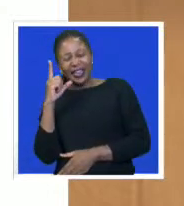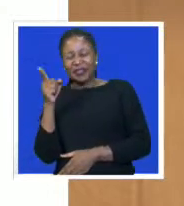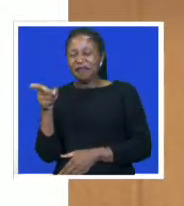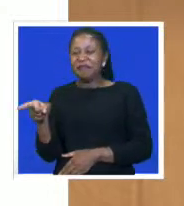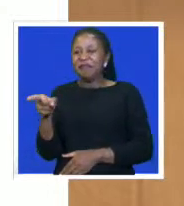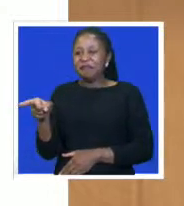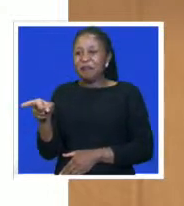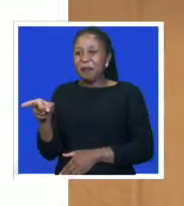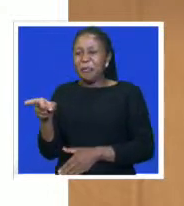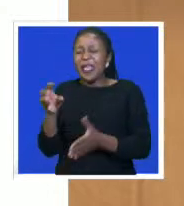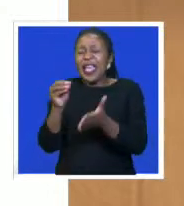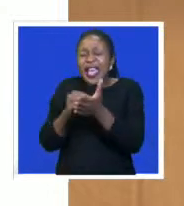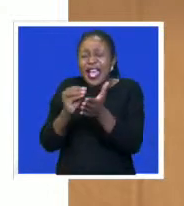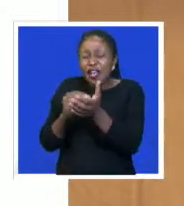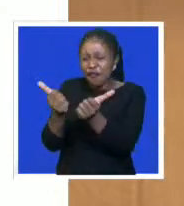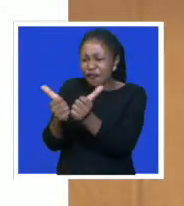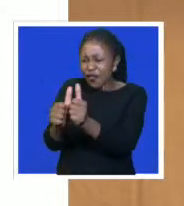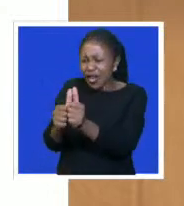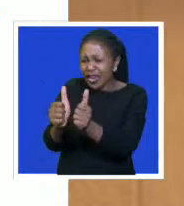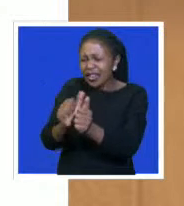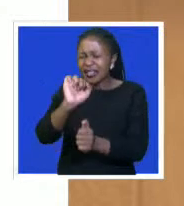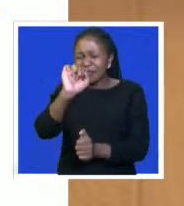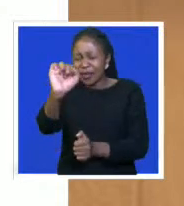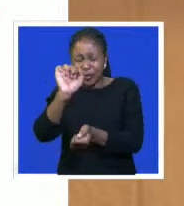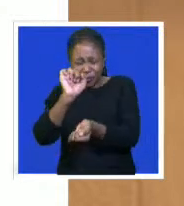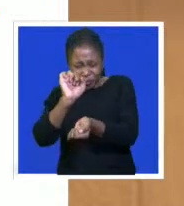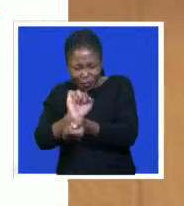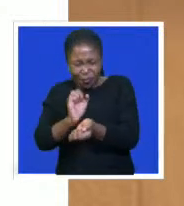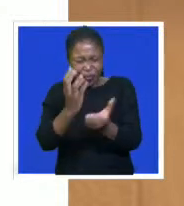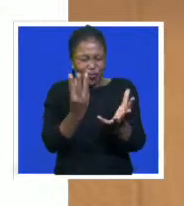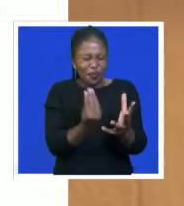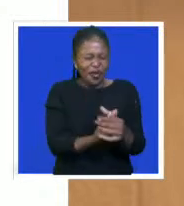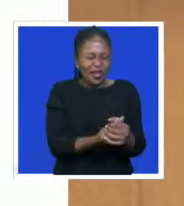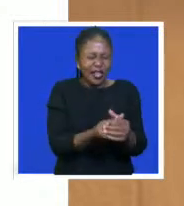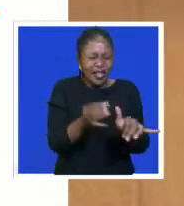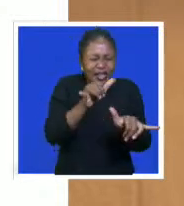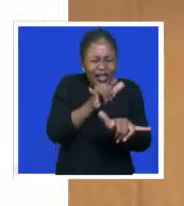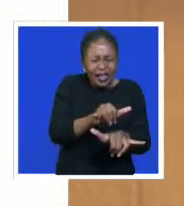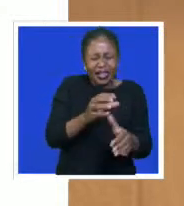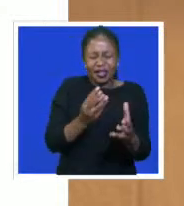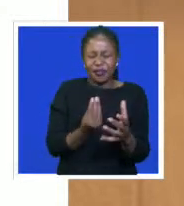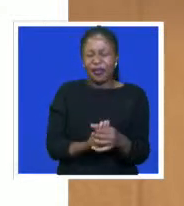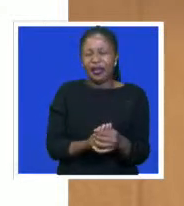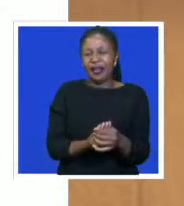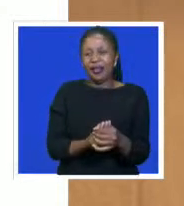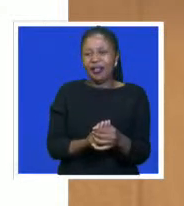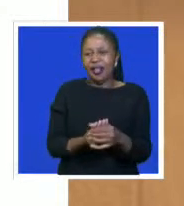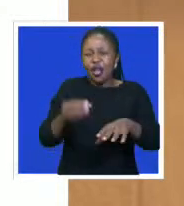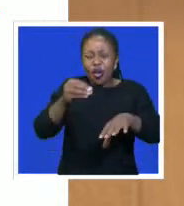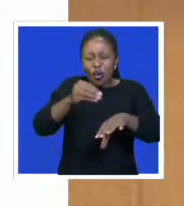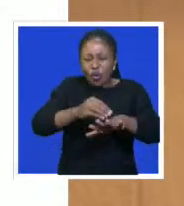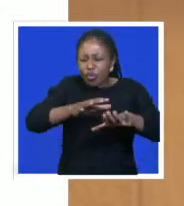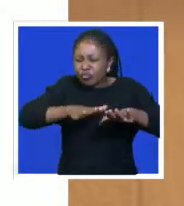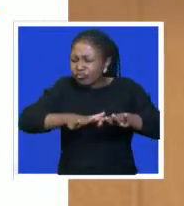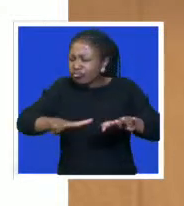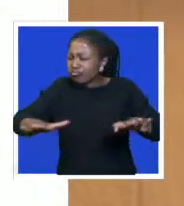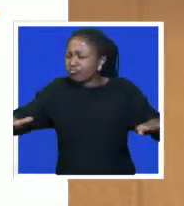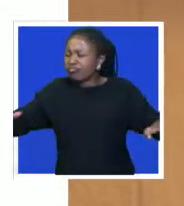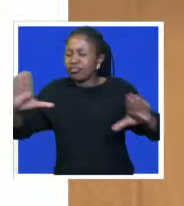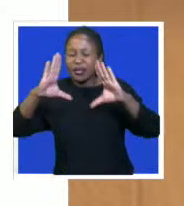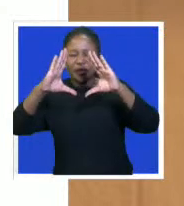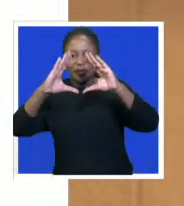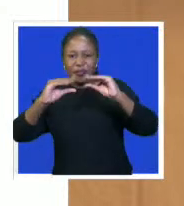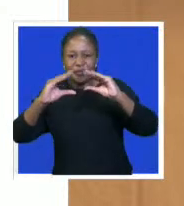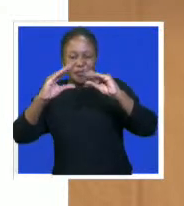great friend and fellow prisoner. On the bed at full length and faintly lighted by